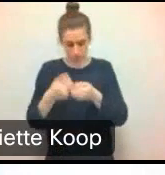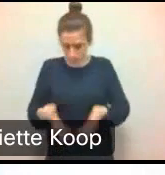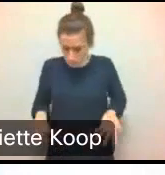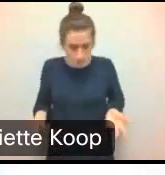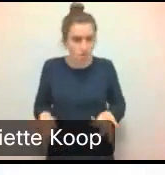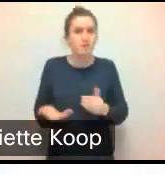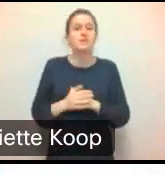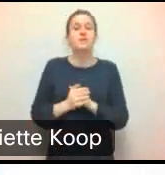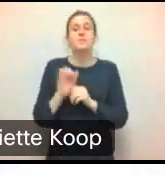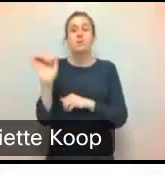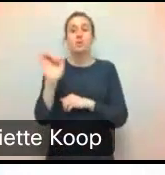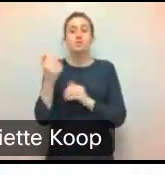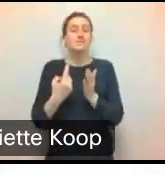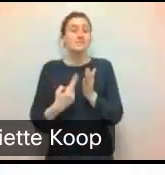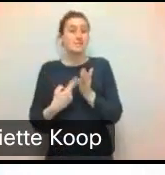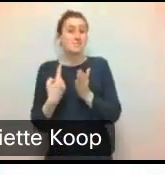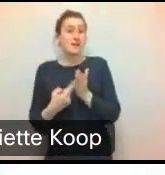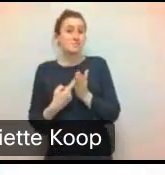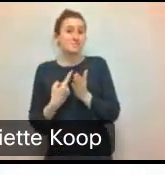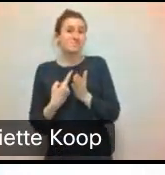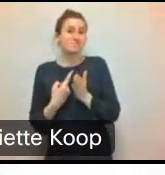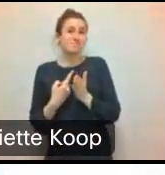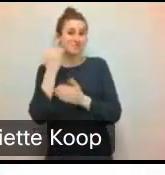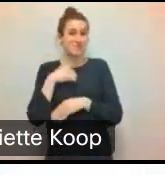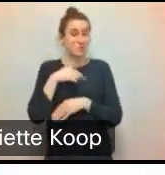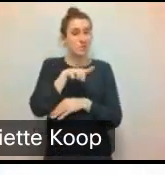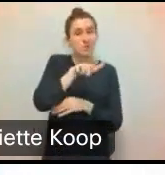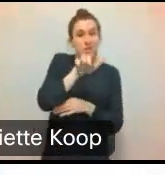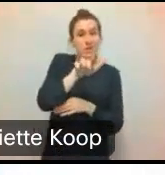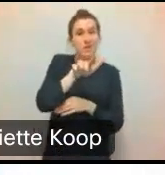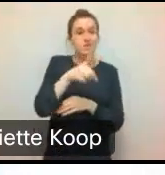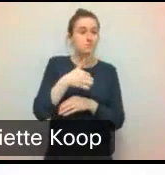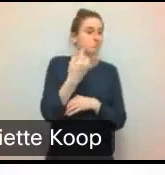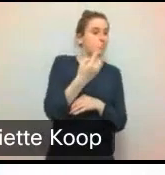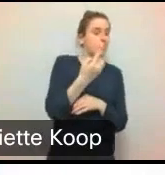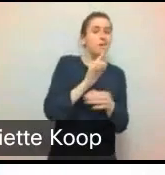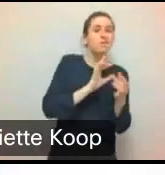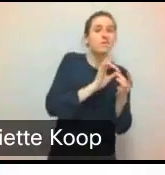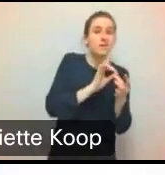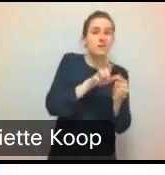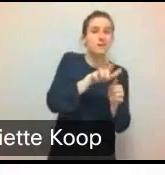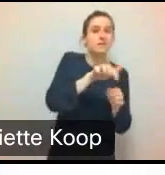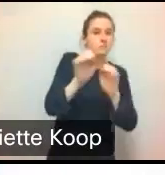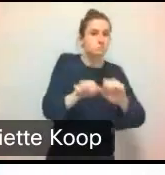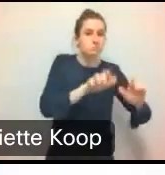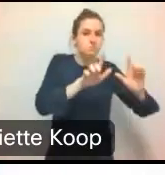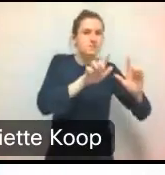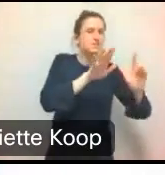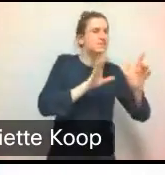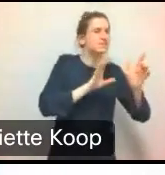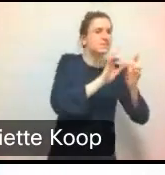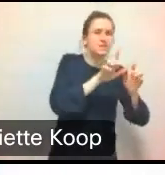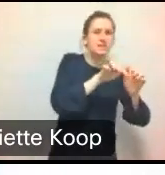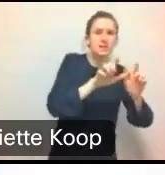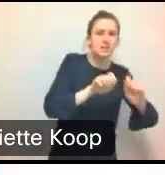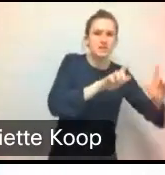also sometimes those very links, when you click on one link and you go to another link and you go to another link and you're trying to trace it, especially if you